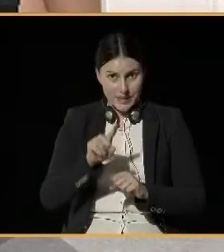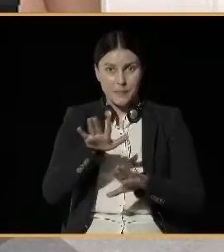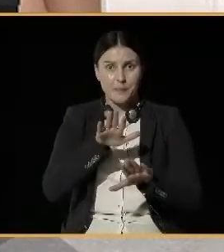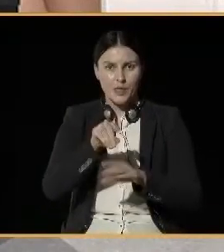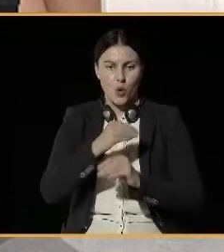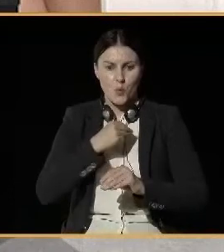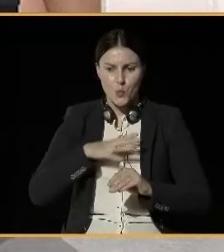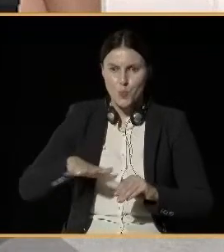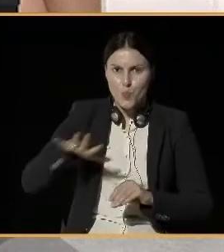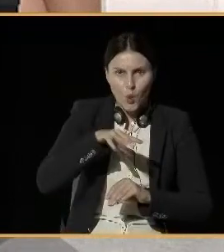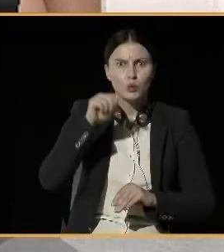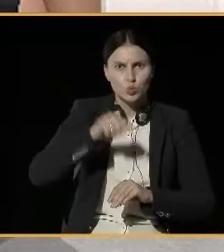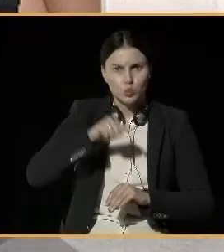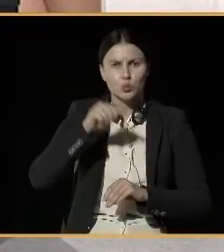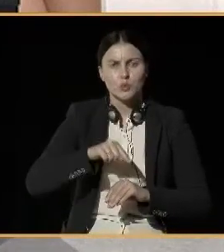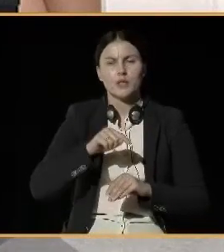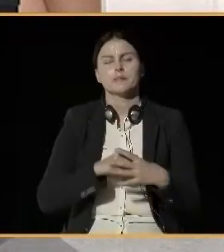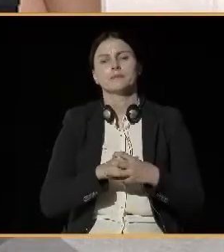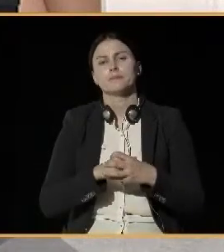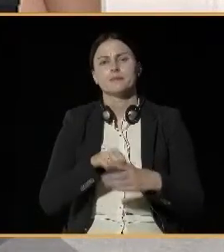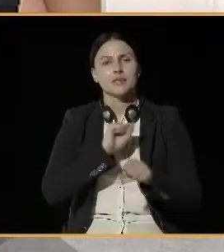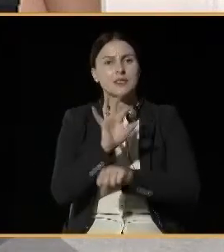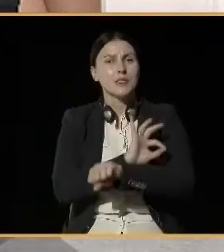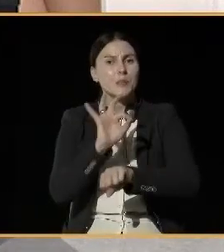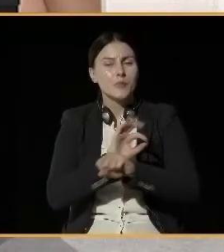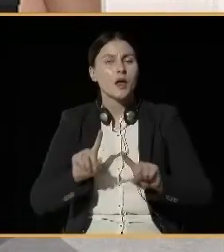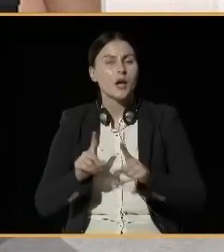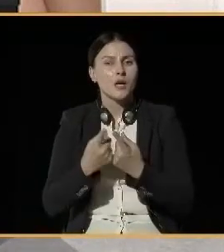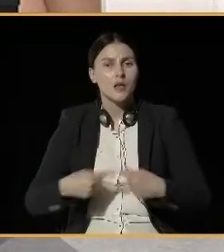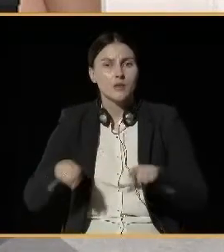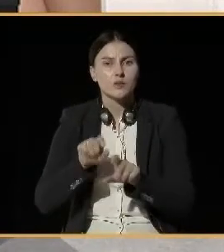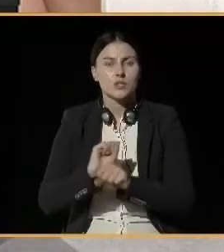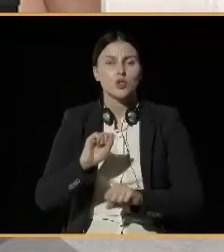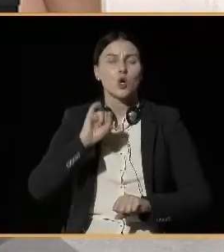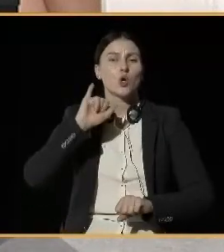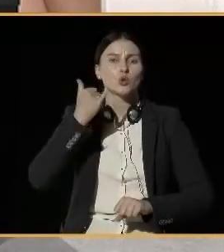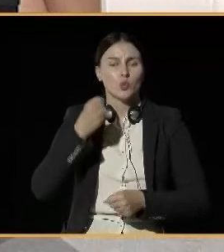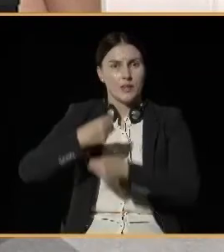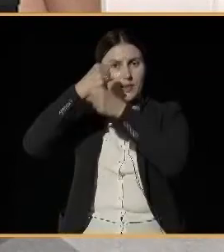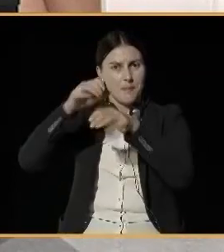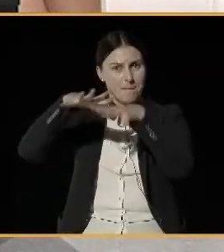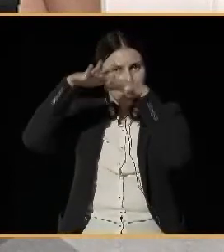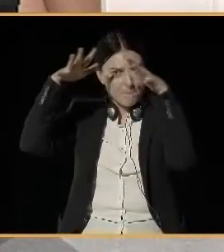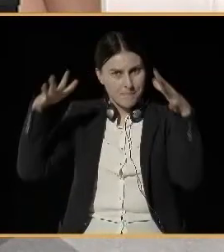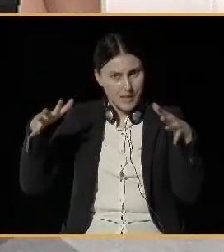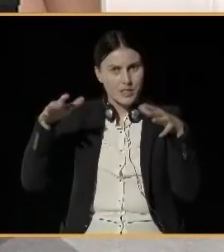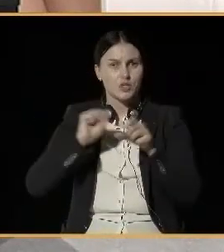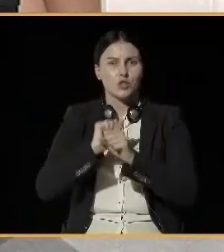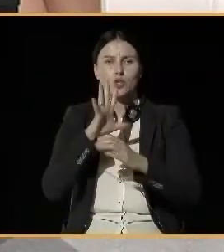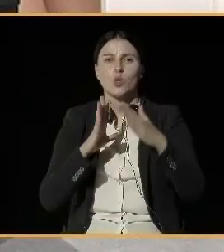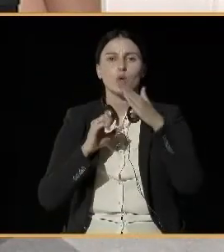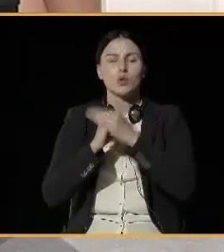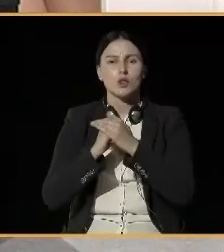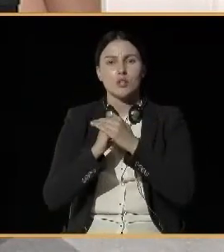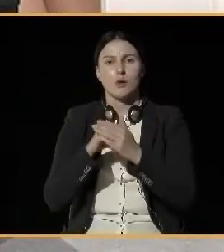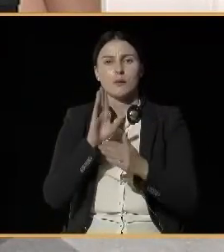of the trends and one of the orientations for our activities. If I was to mention certain specific projects,